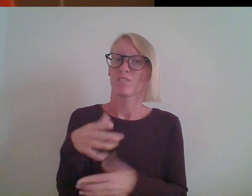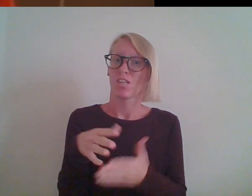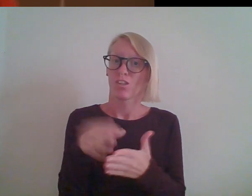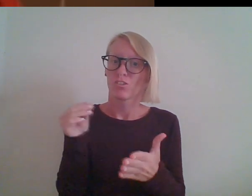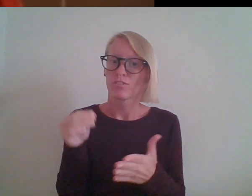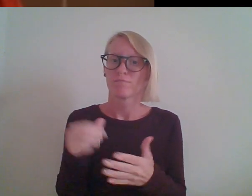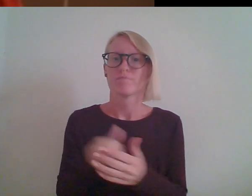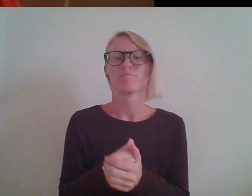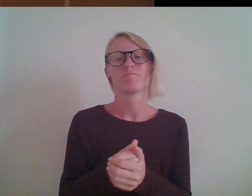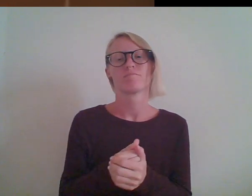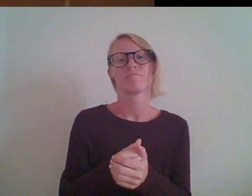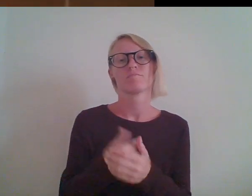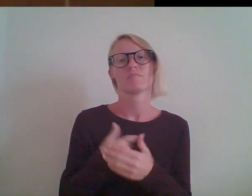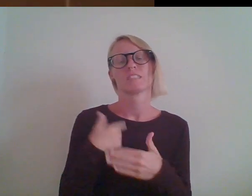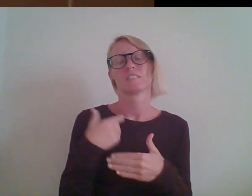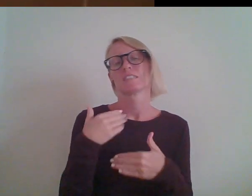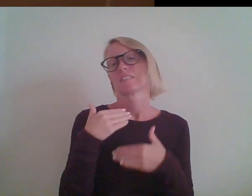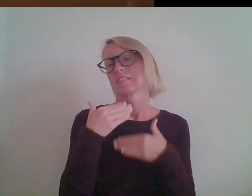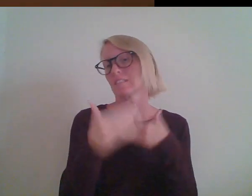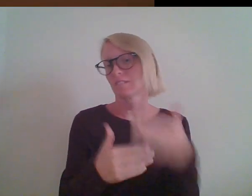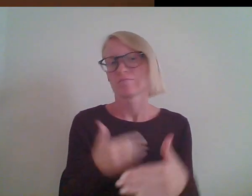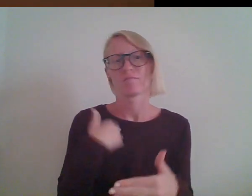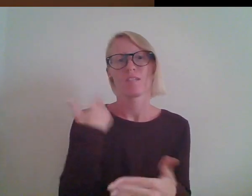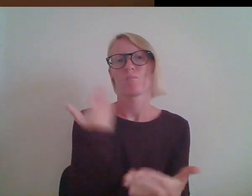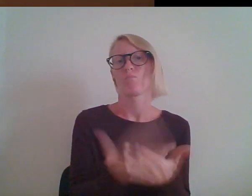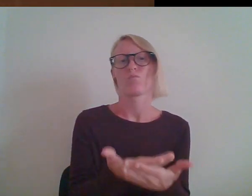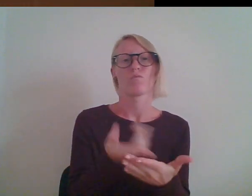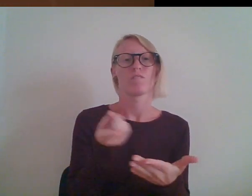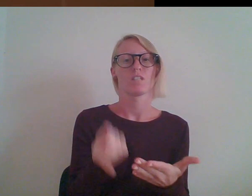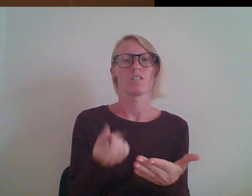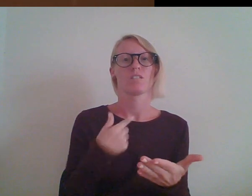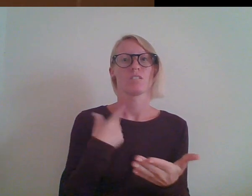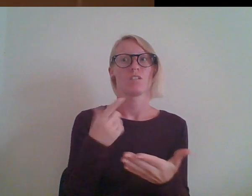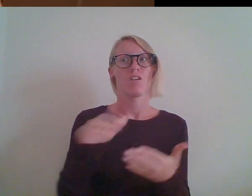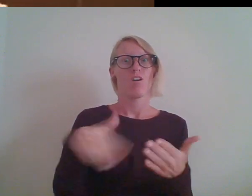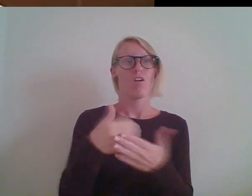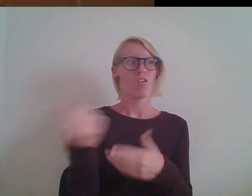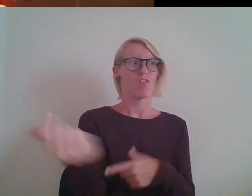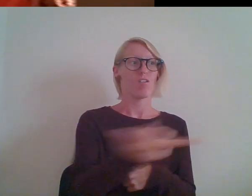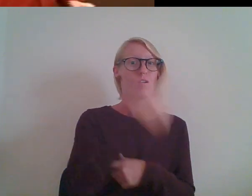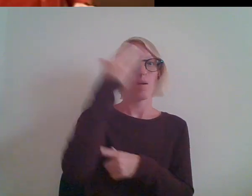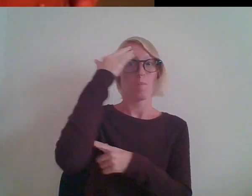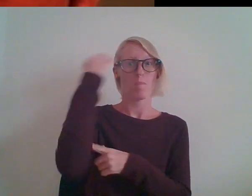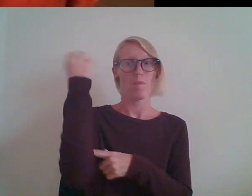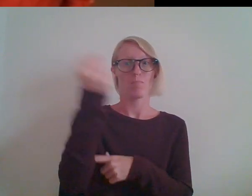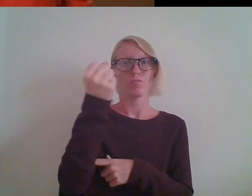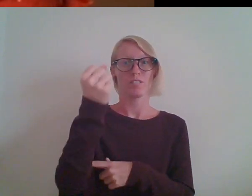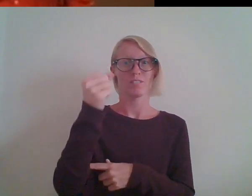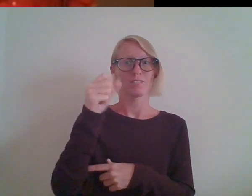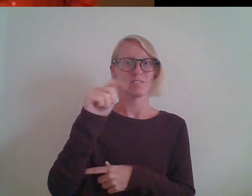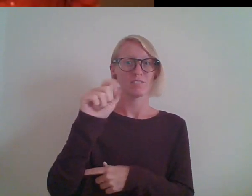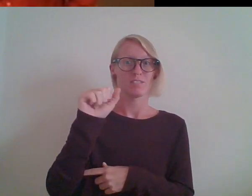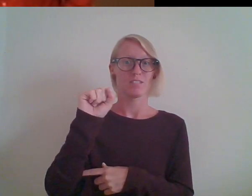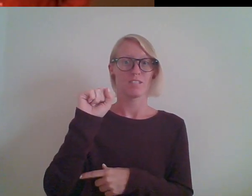it. I'm not going to prove this. You all get to do a little memory task.